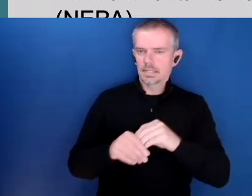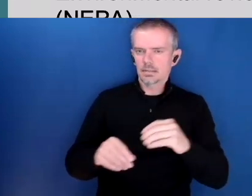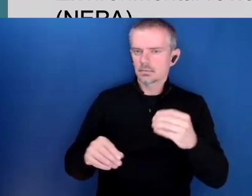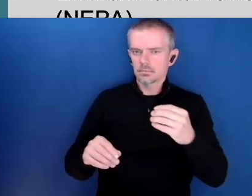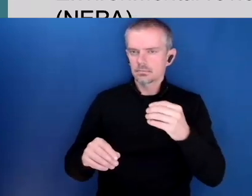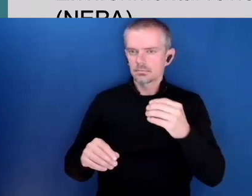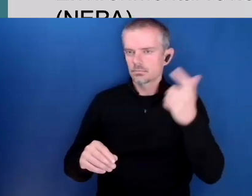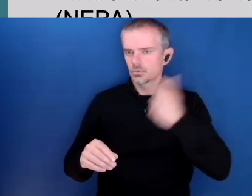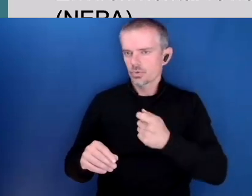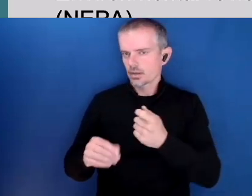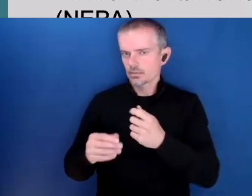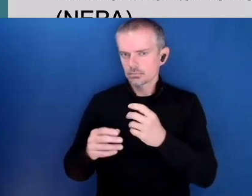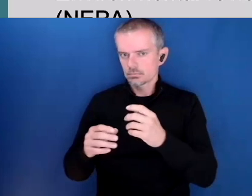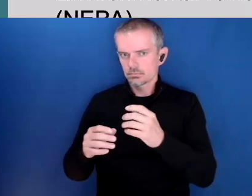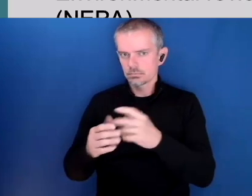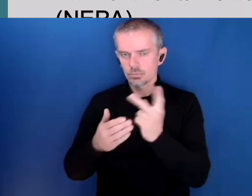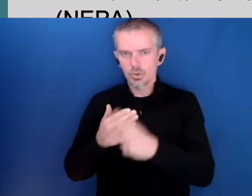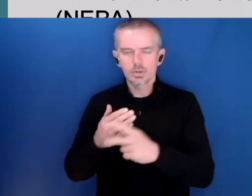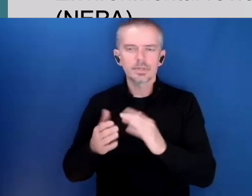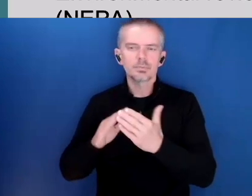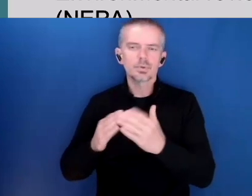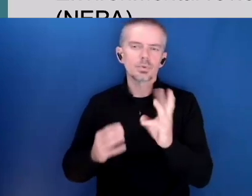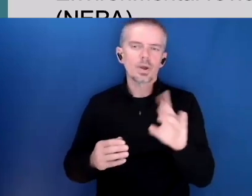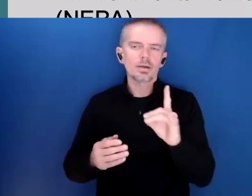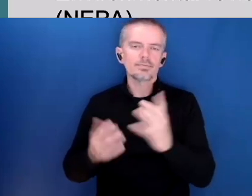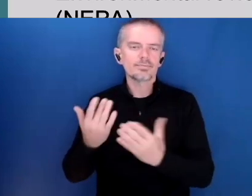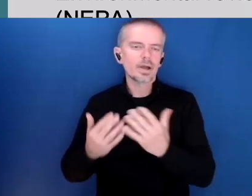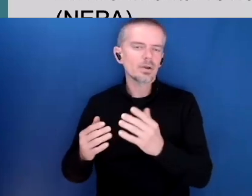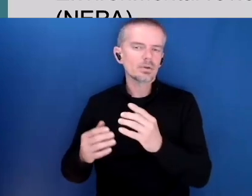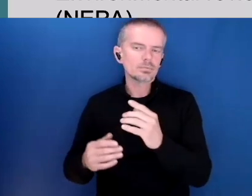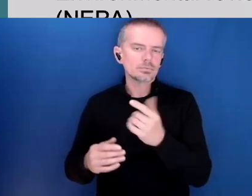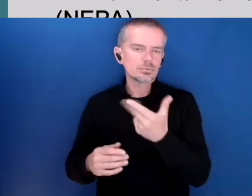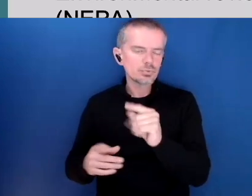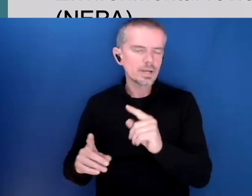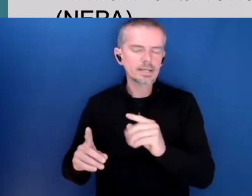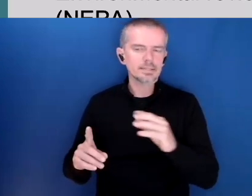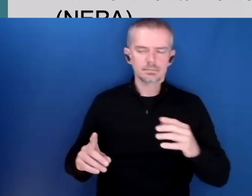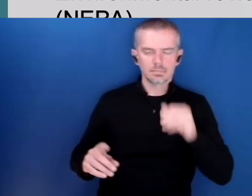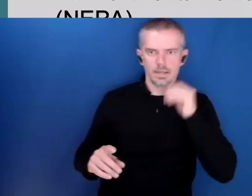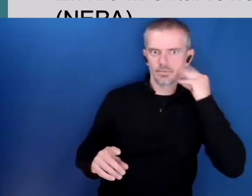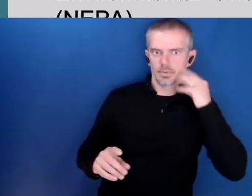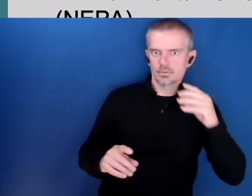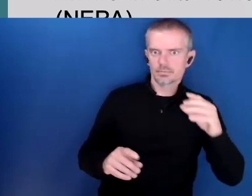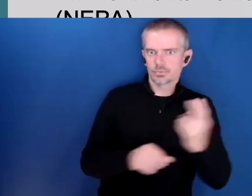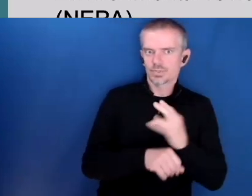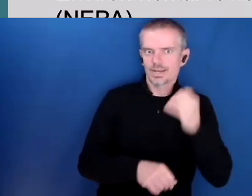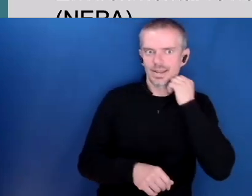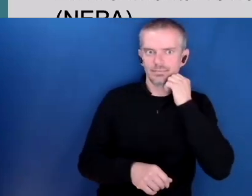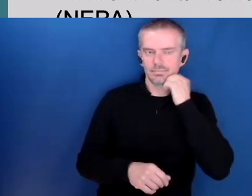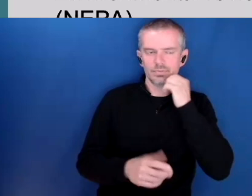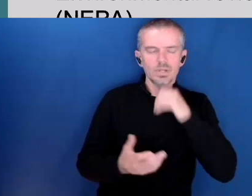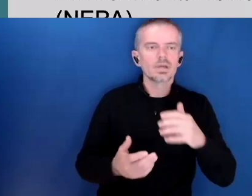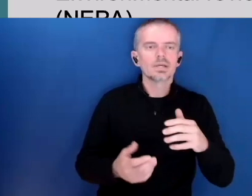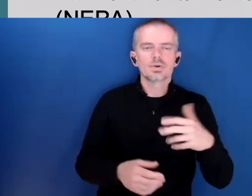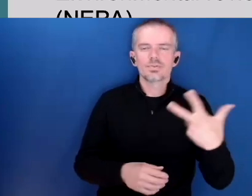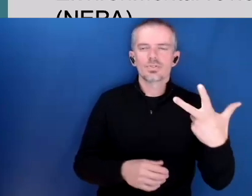or community wildfire defense grants are this process of piecing together authorities, kind of 3 interconnected